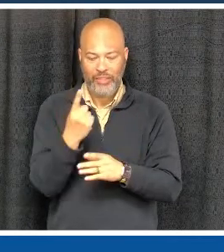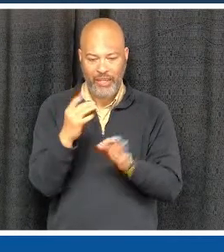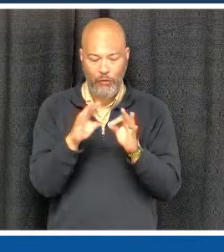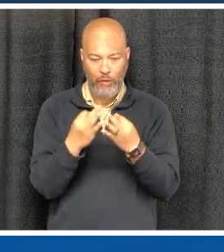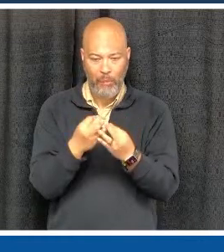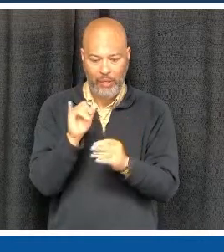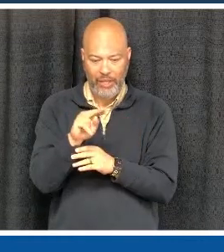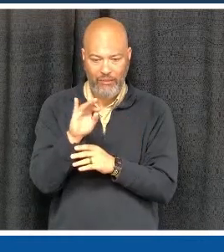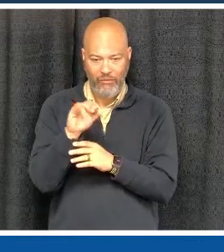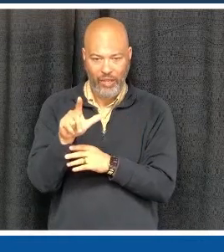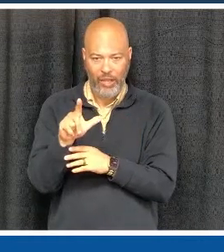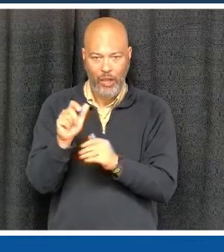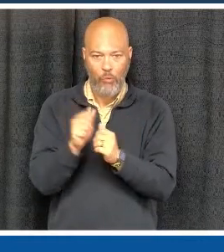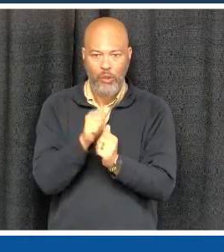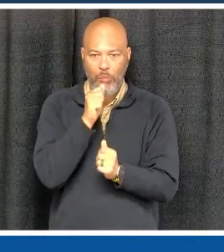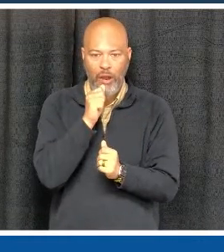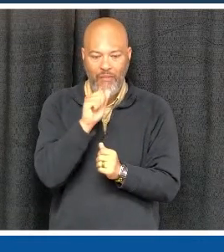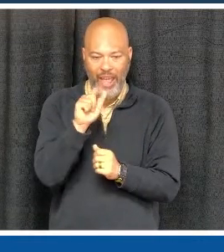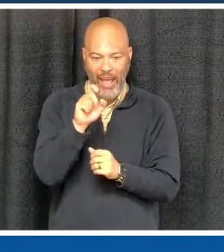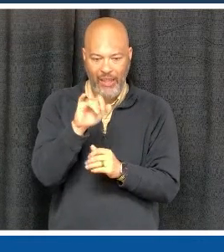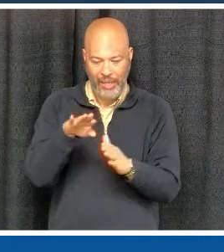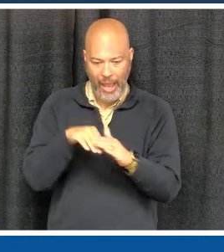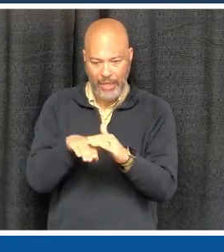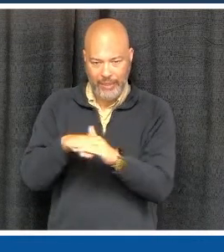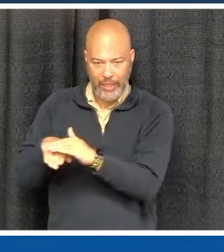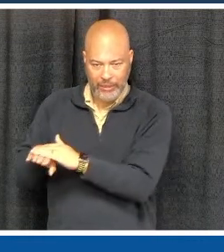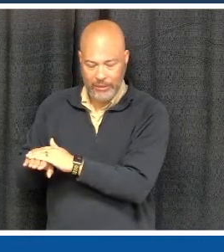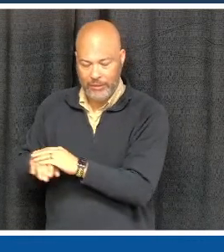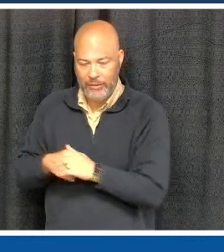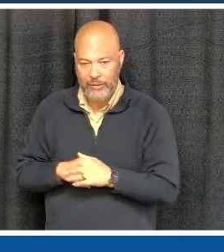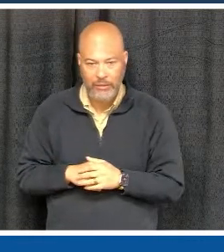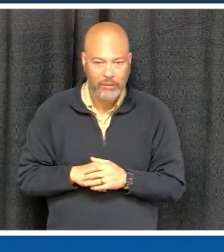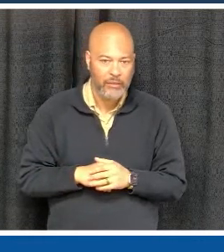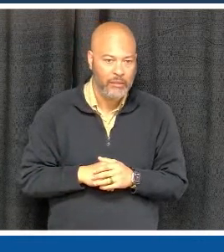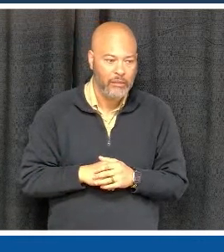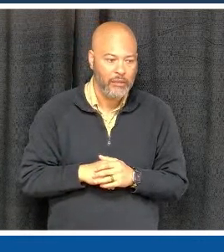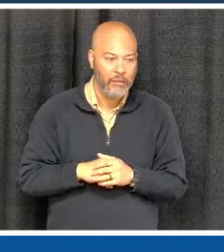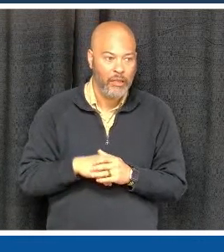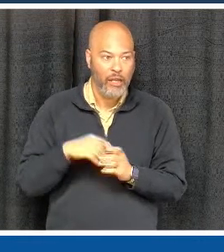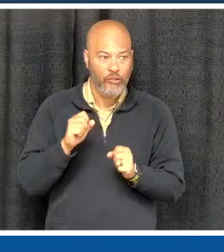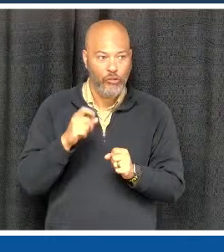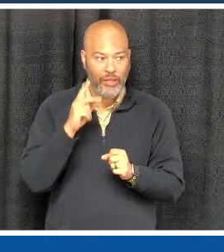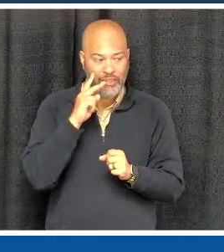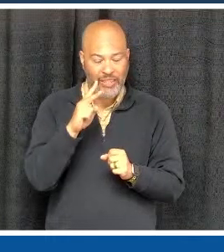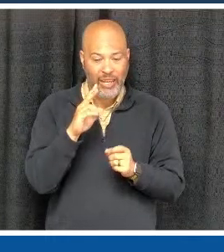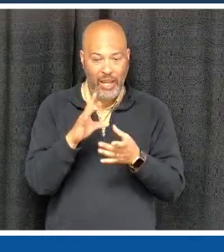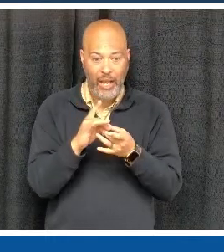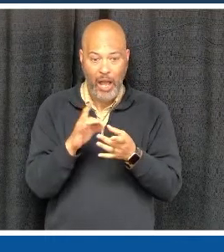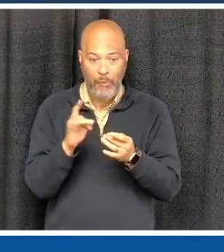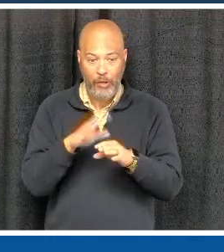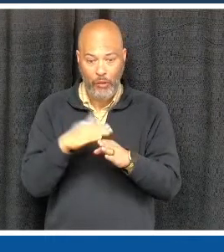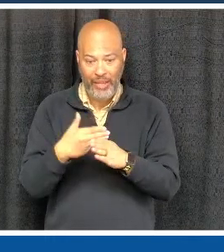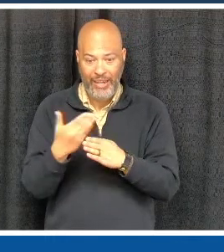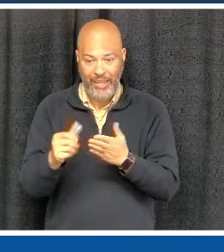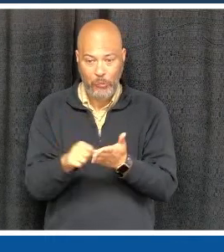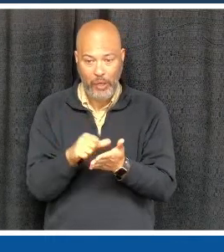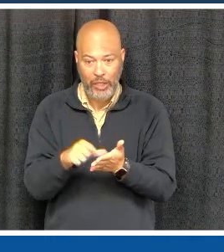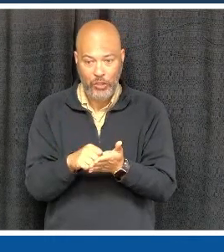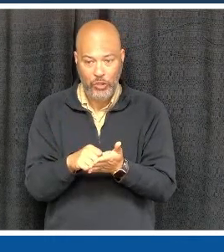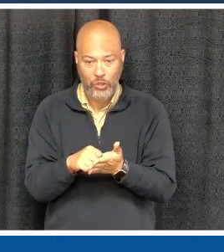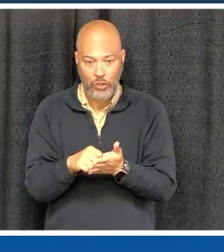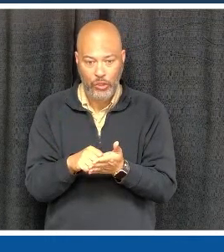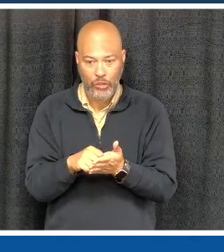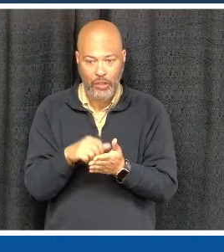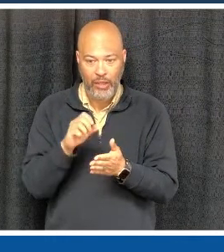infill development with a private alley access. As you can see, the department comments there on the next page.